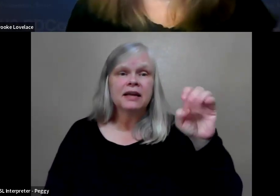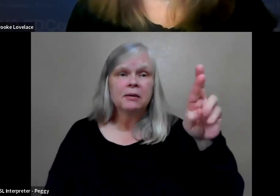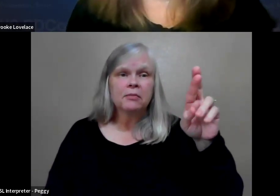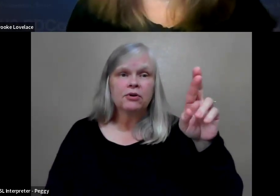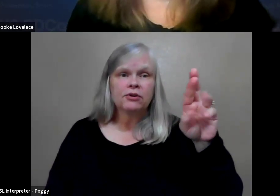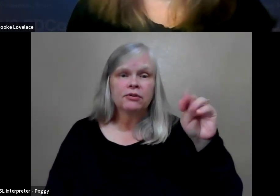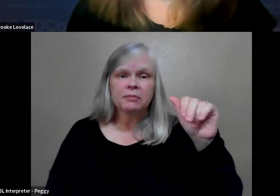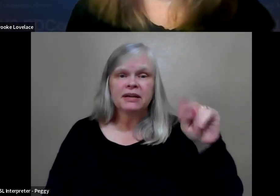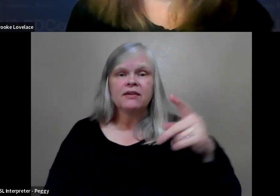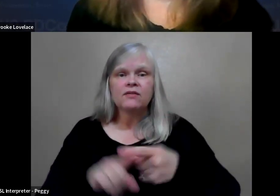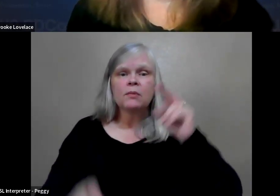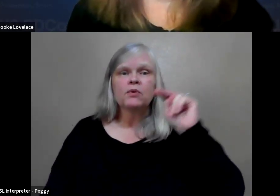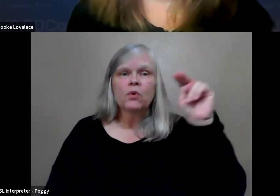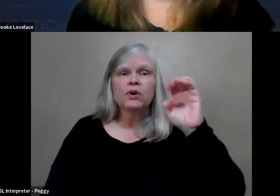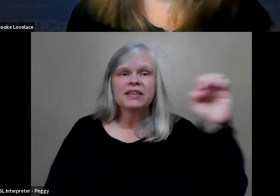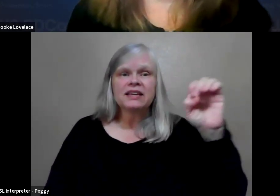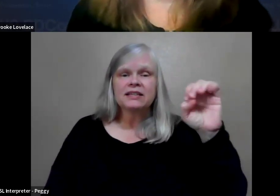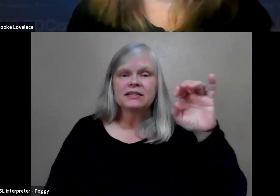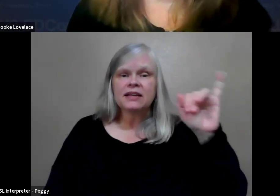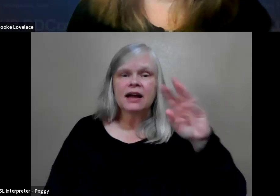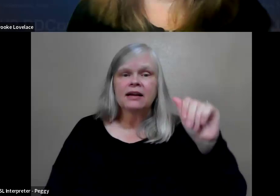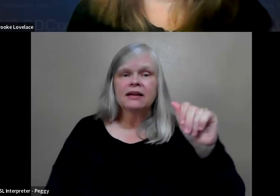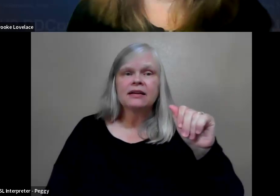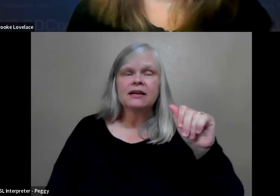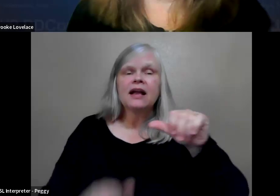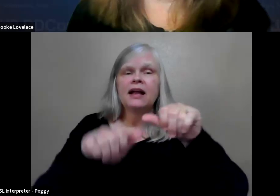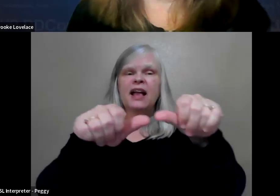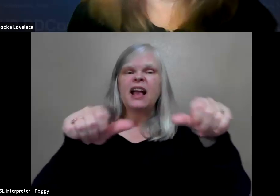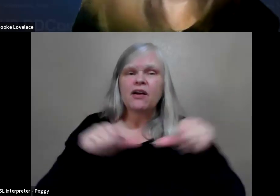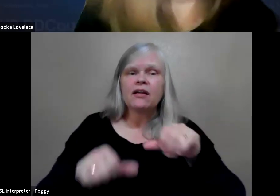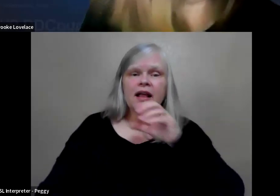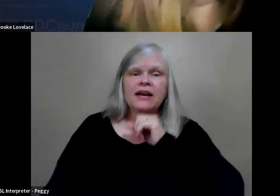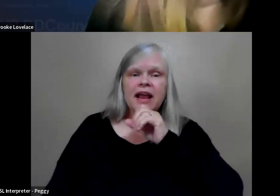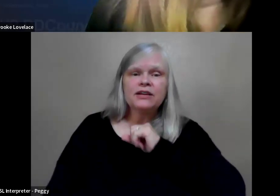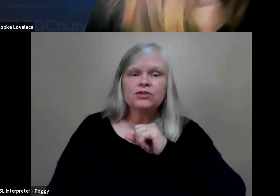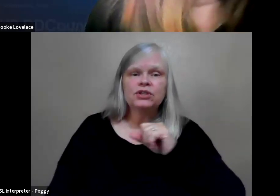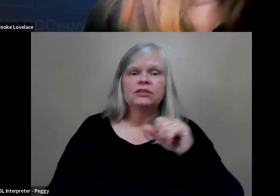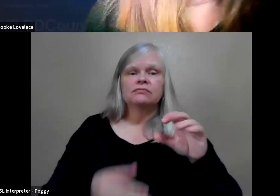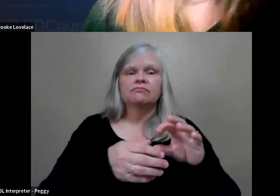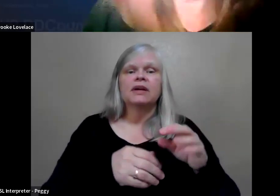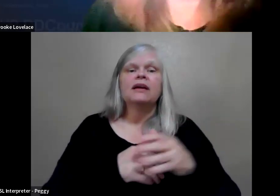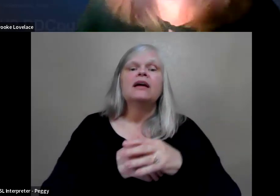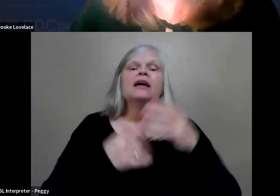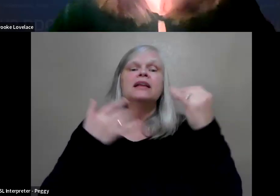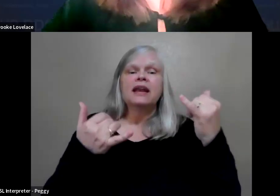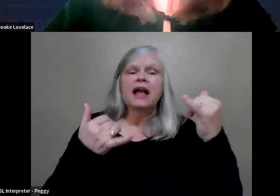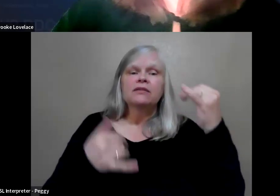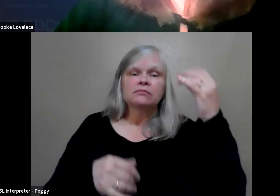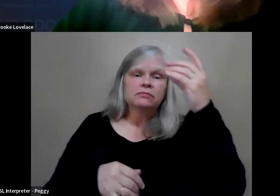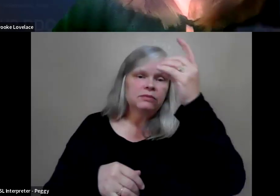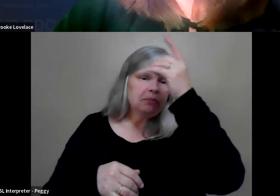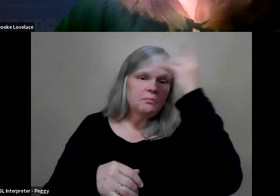on Aging, who is the dementia-friendly state coordinator in Iowa, to give us